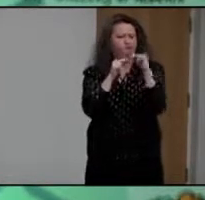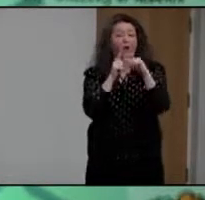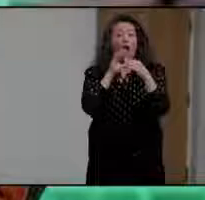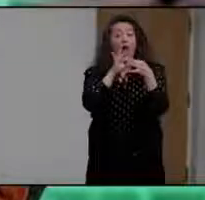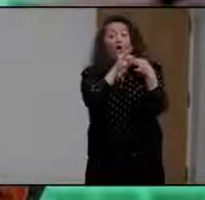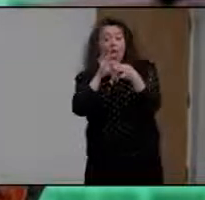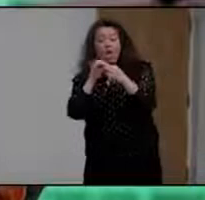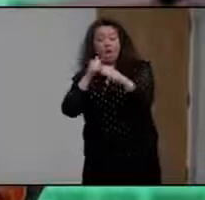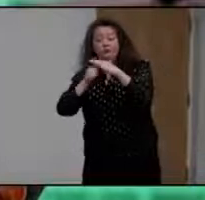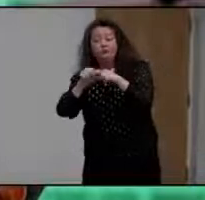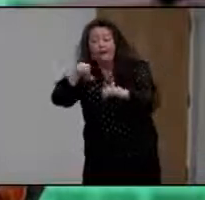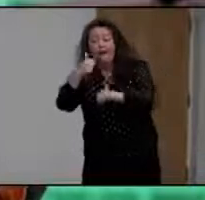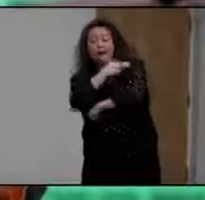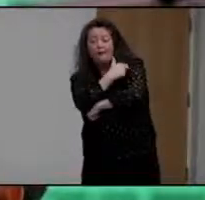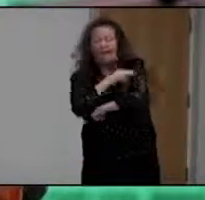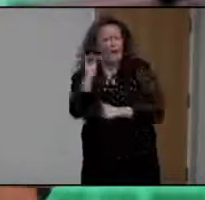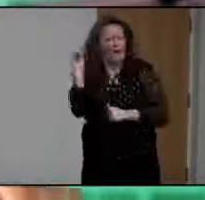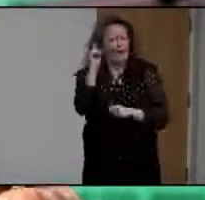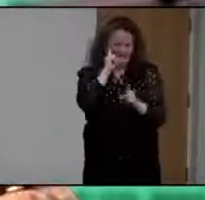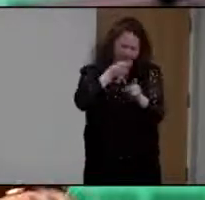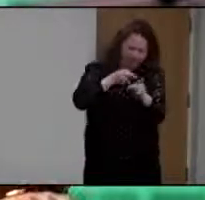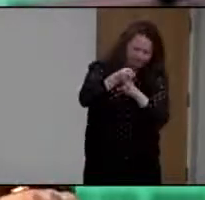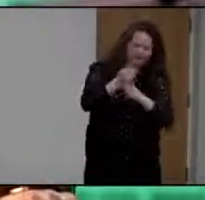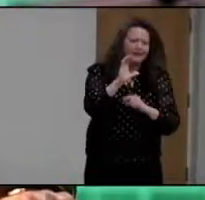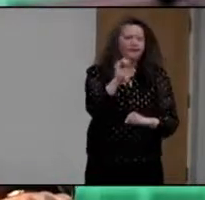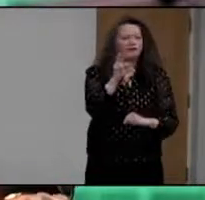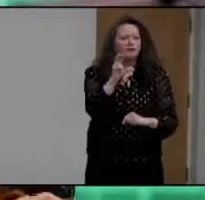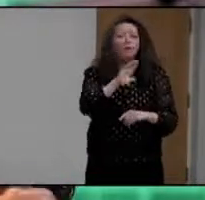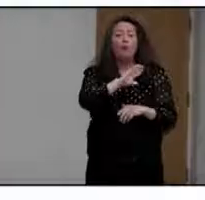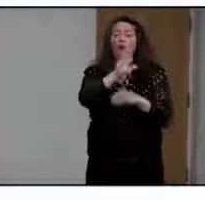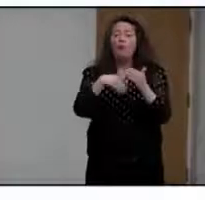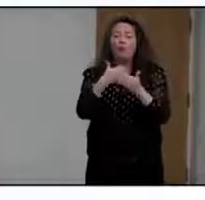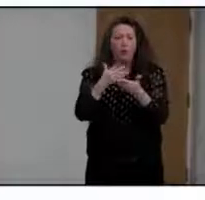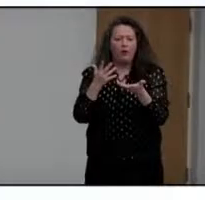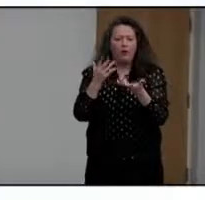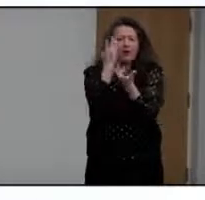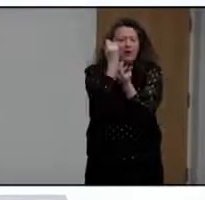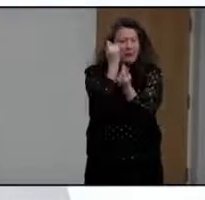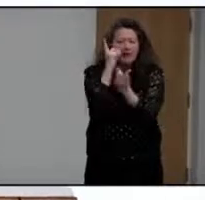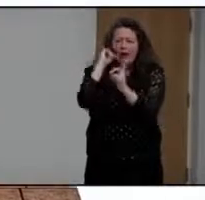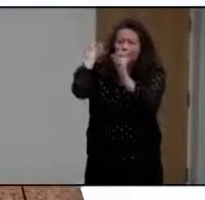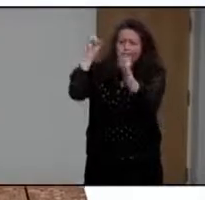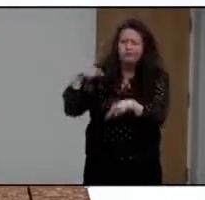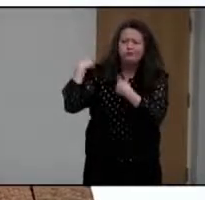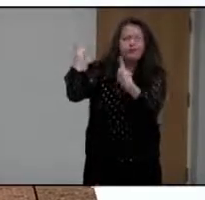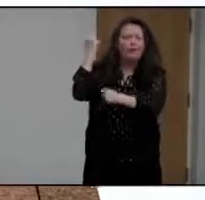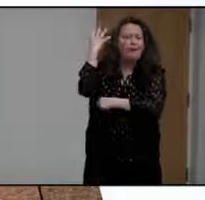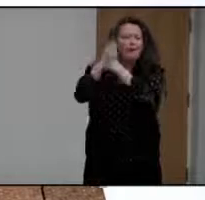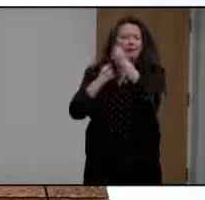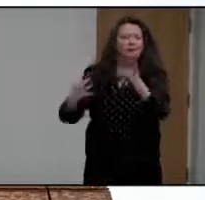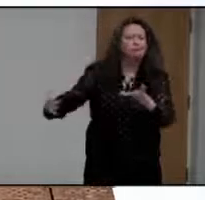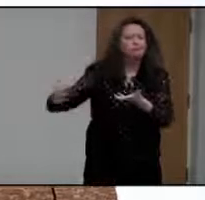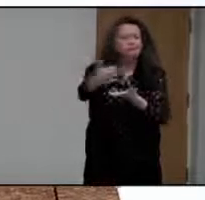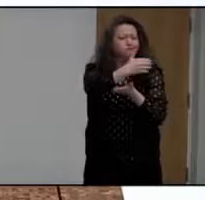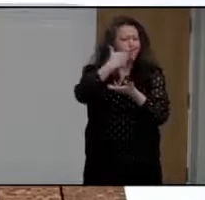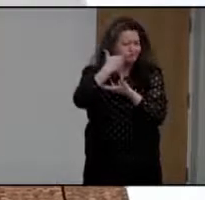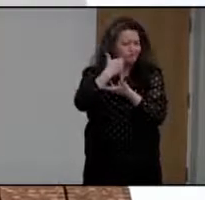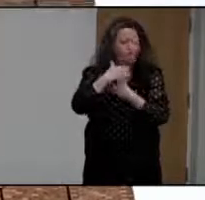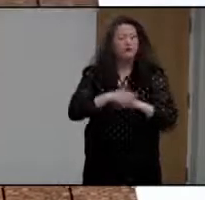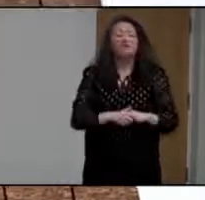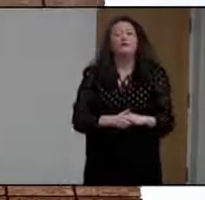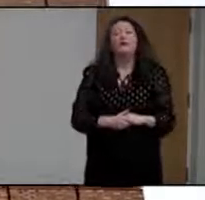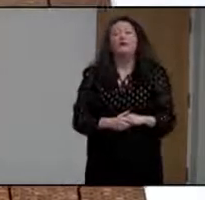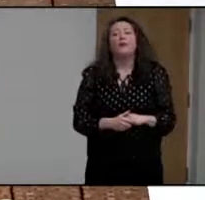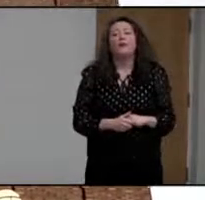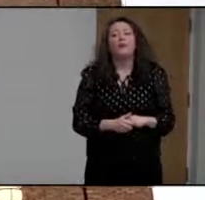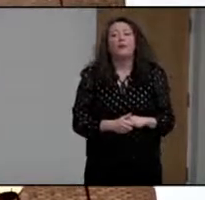hospital. So all the data has been collected for years. In Department of Radiation Oncology, we will treat about anywhere